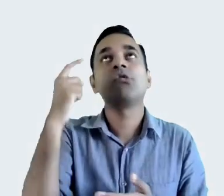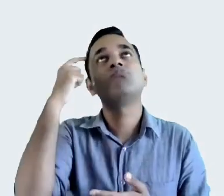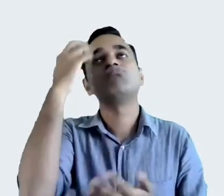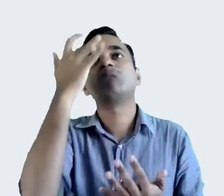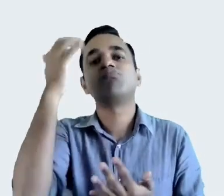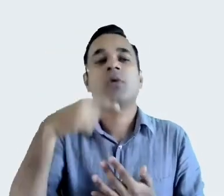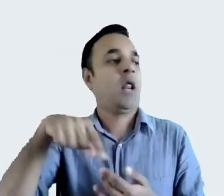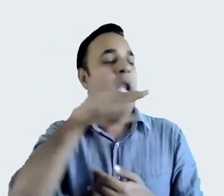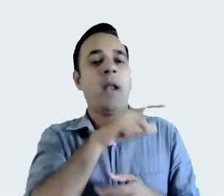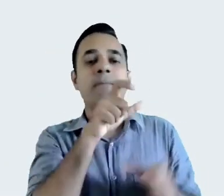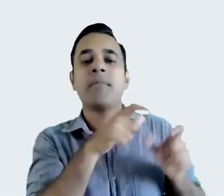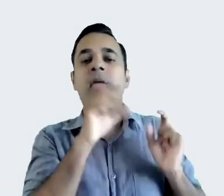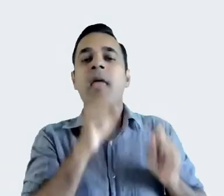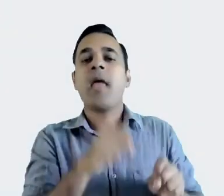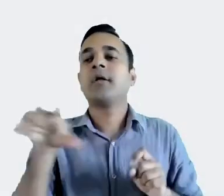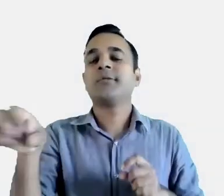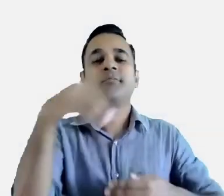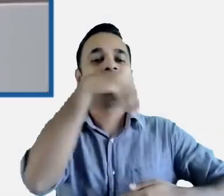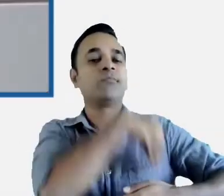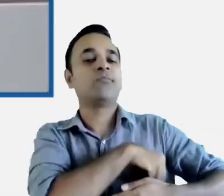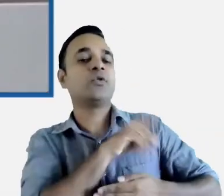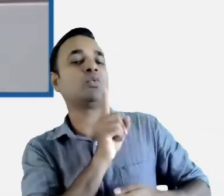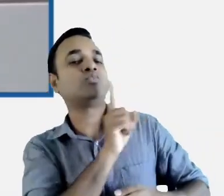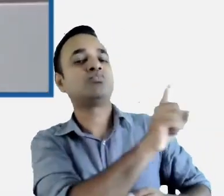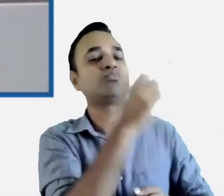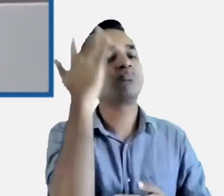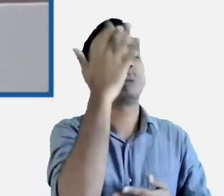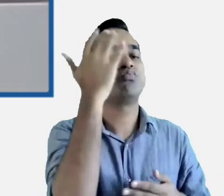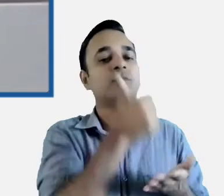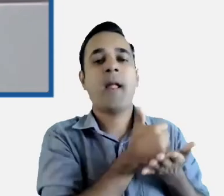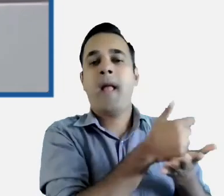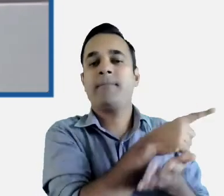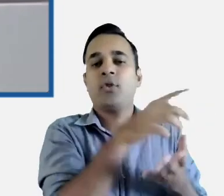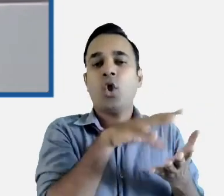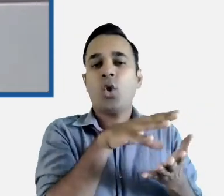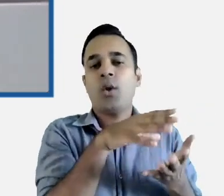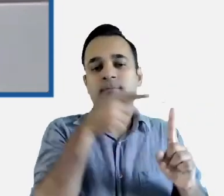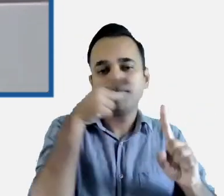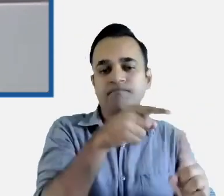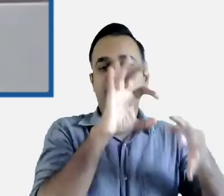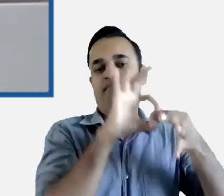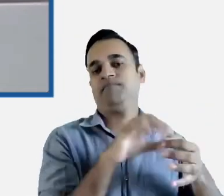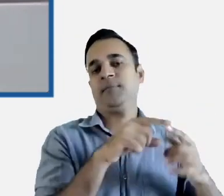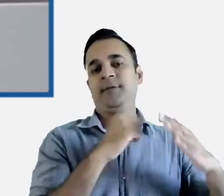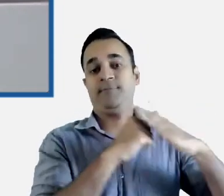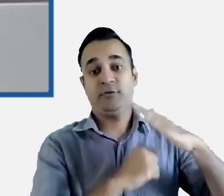very much. Well, I think the partnership around build out is